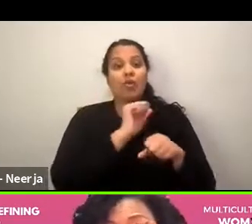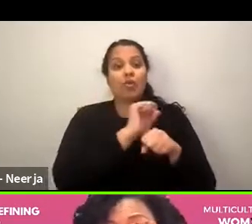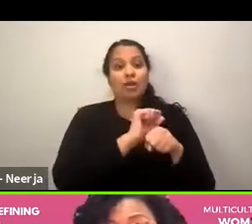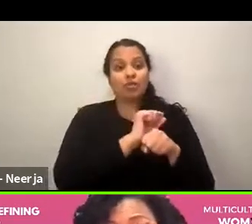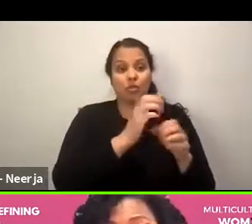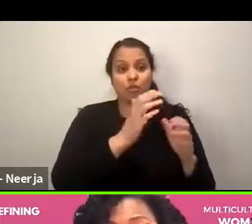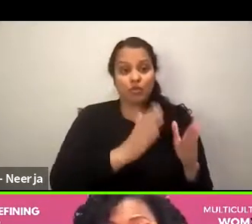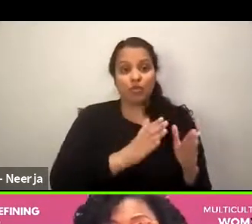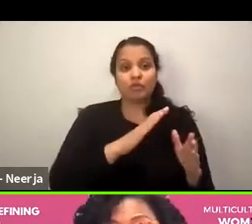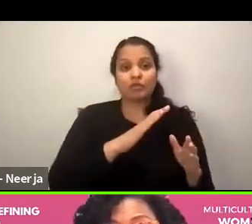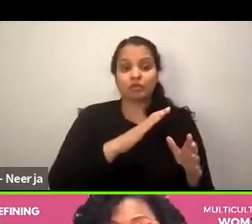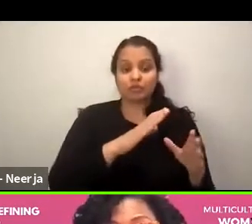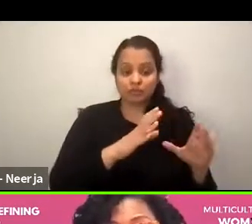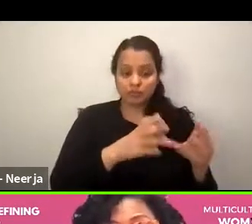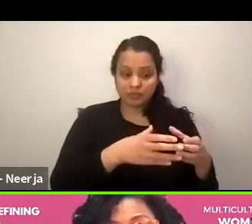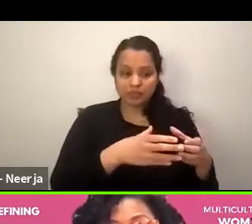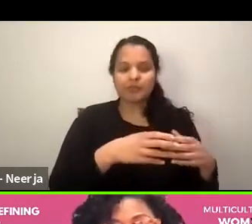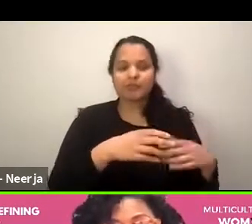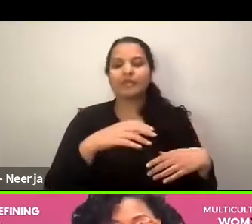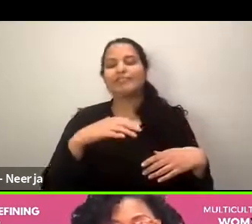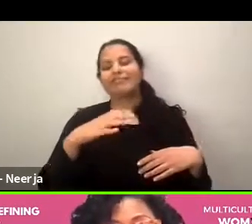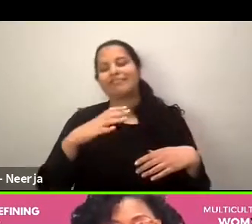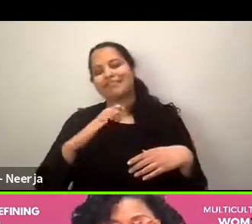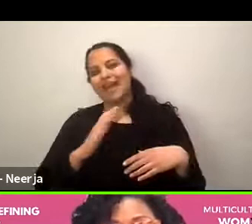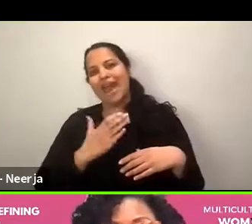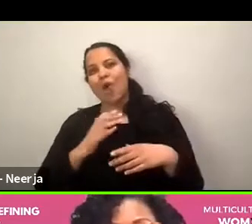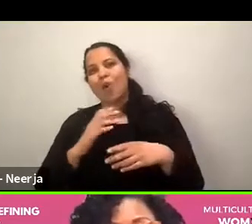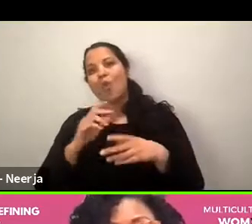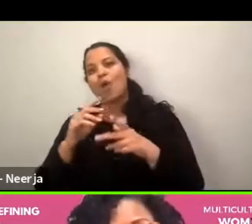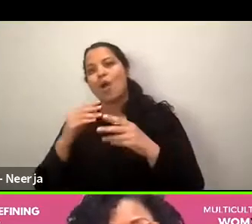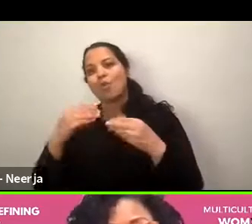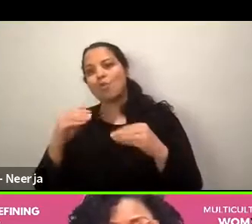this, when our retail facilities closed, we still